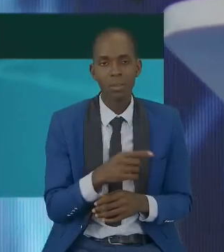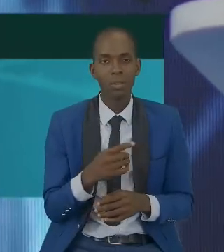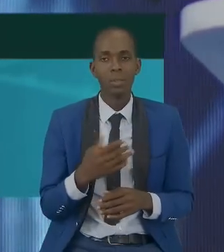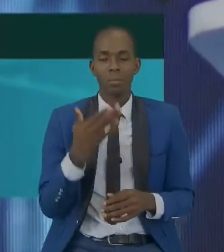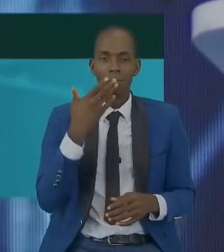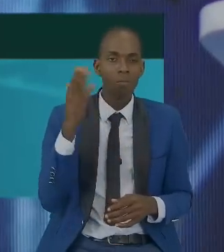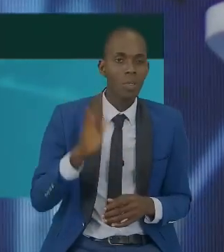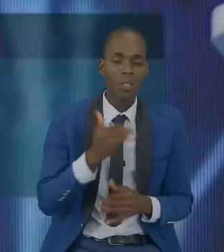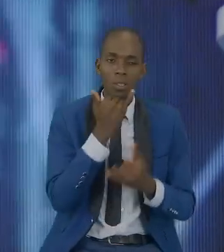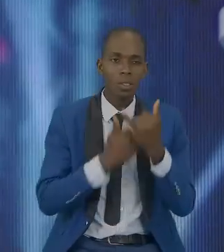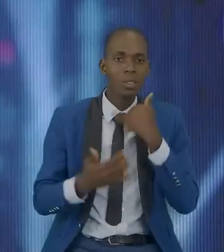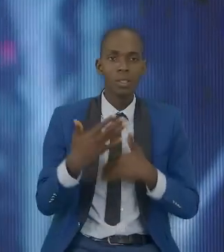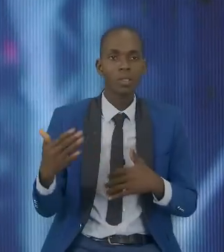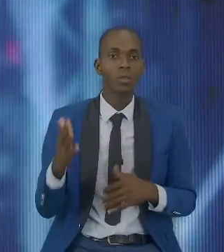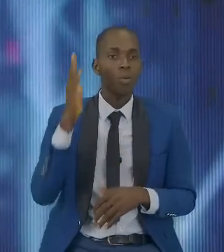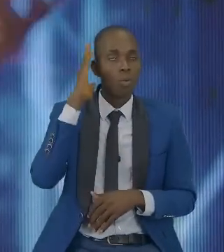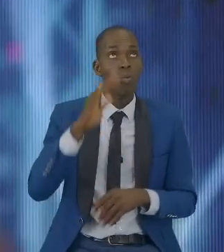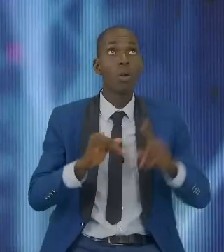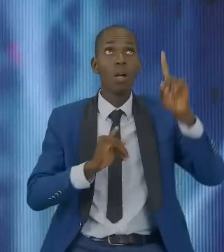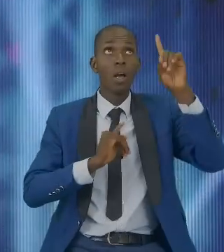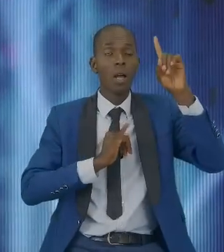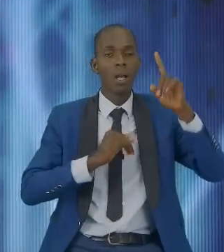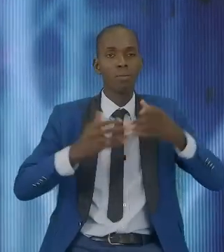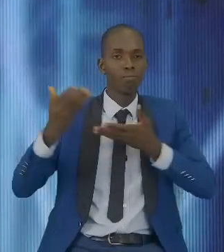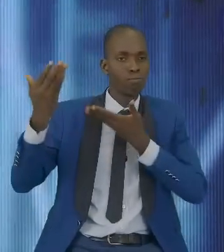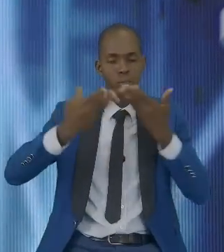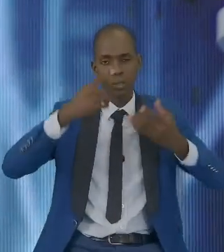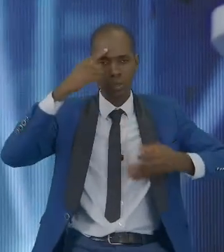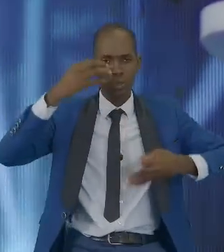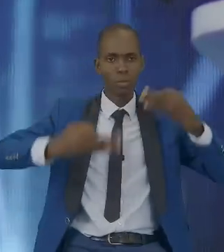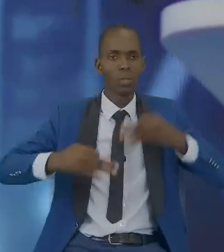I execute judgment. I am